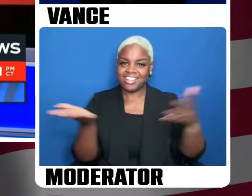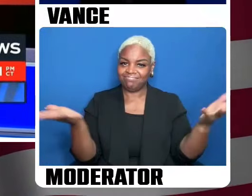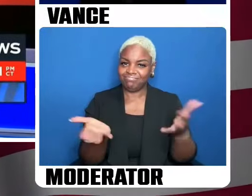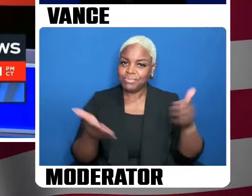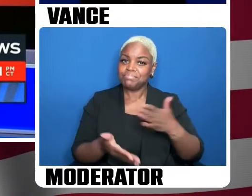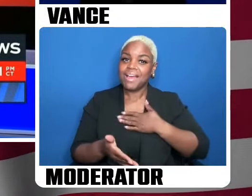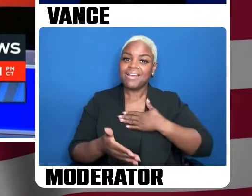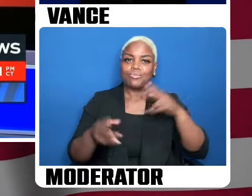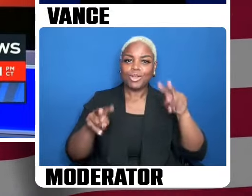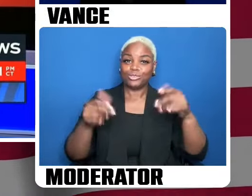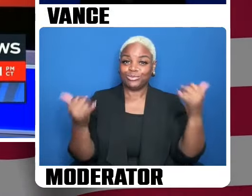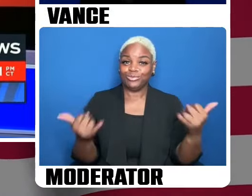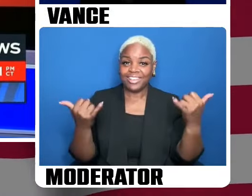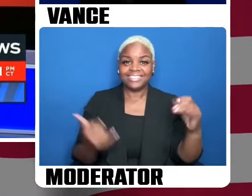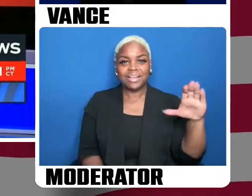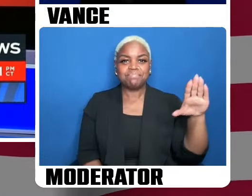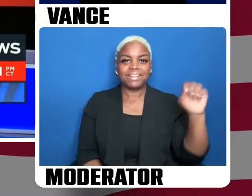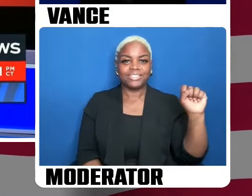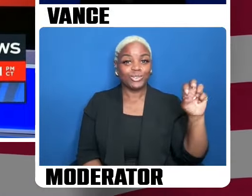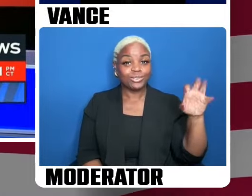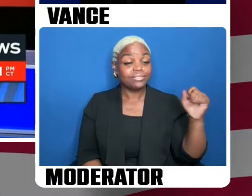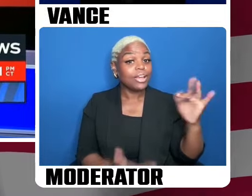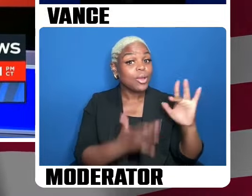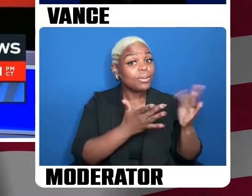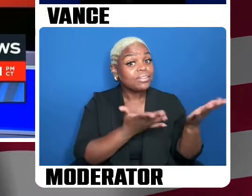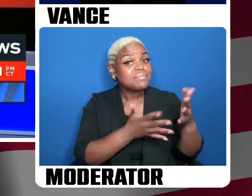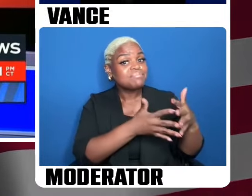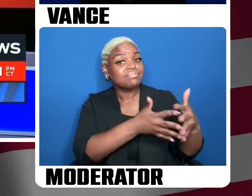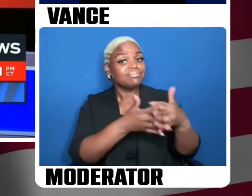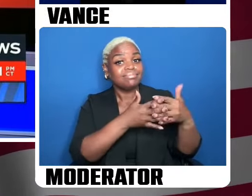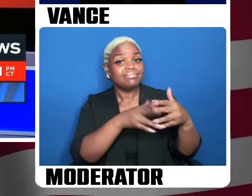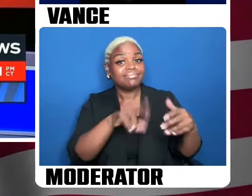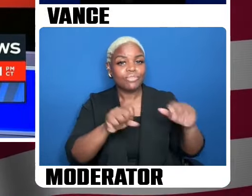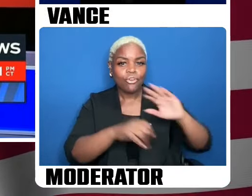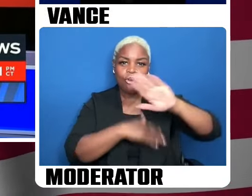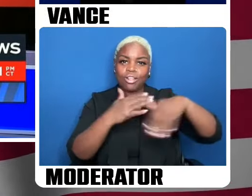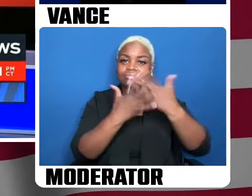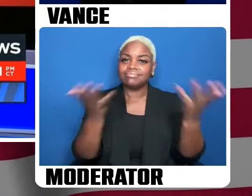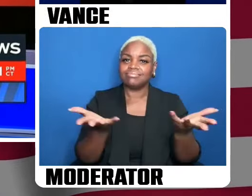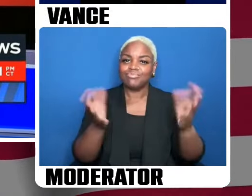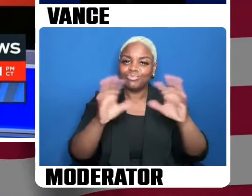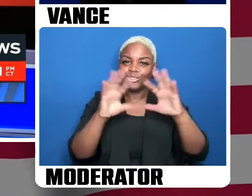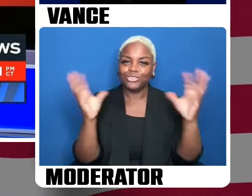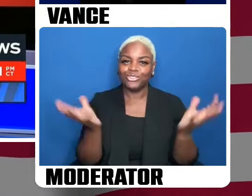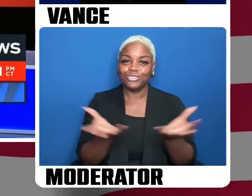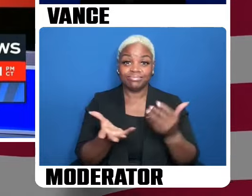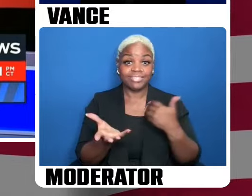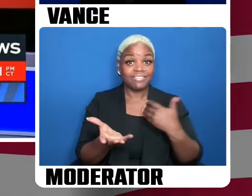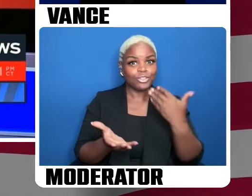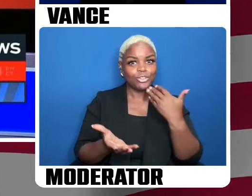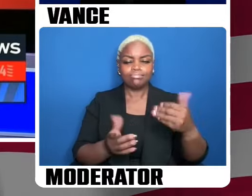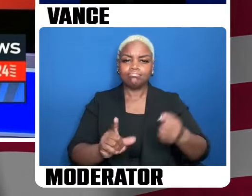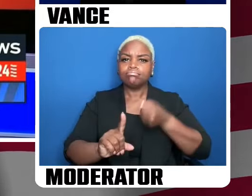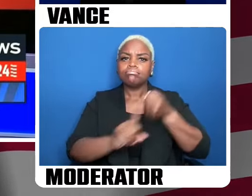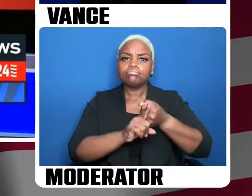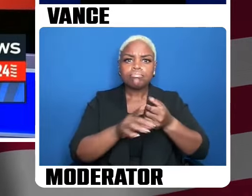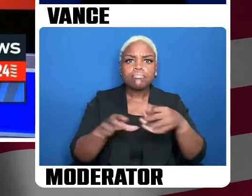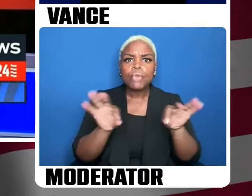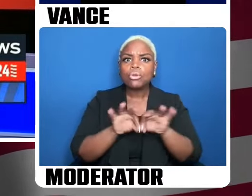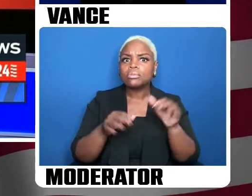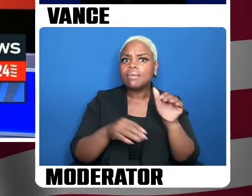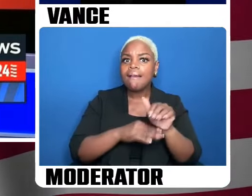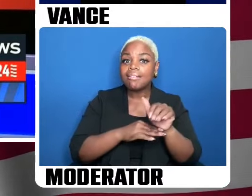here in the U.S. and around the world. We have a consequential night ahead, and our focus is the issues that matter to you, the voter. Let's introduce